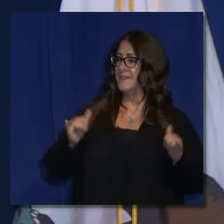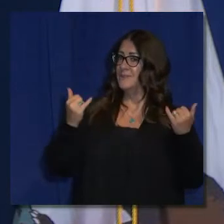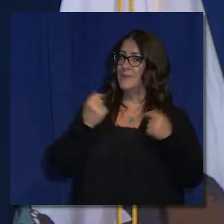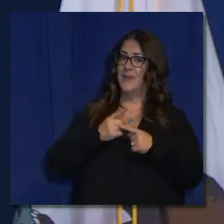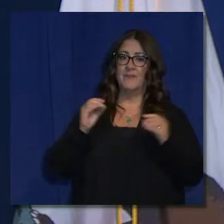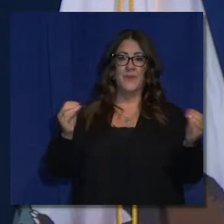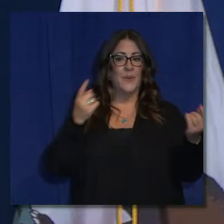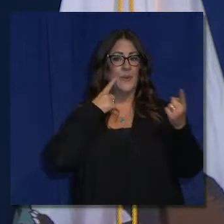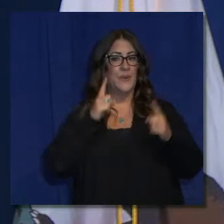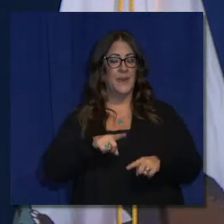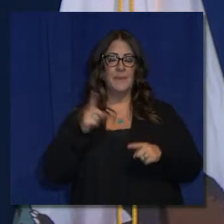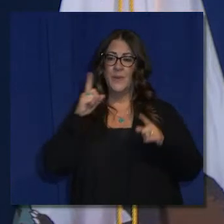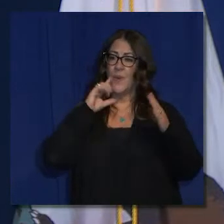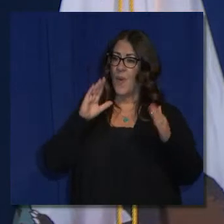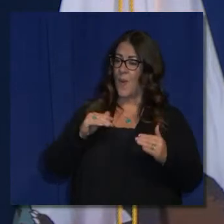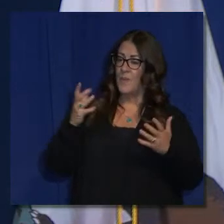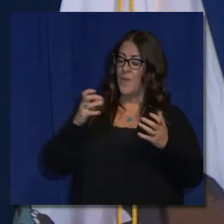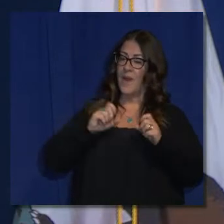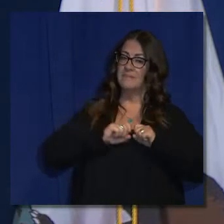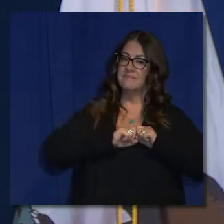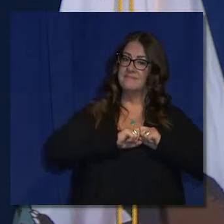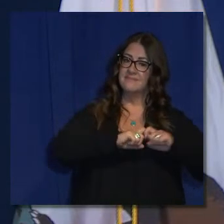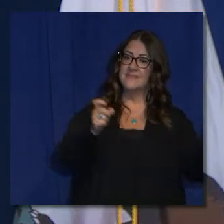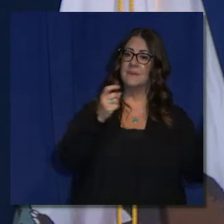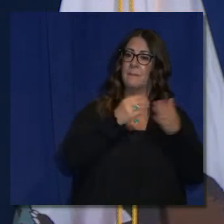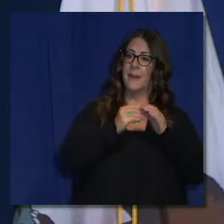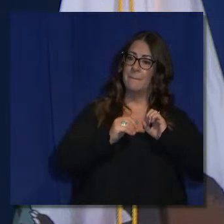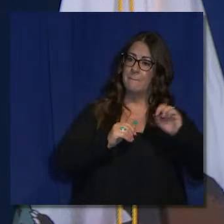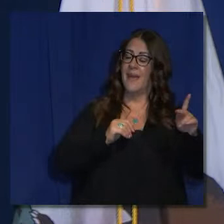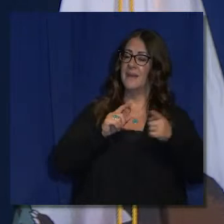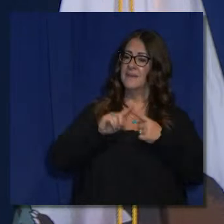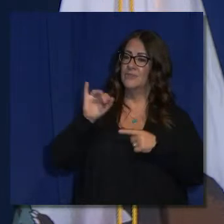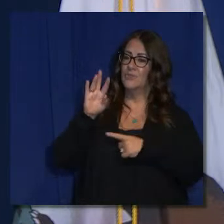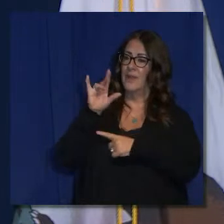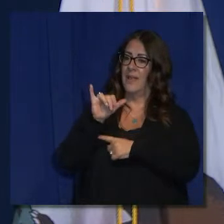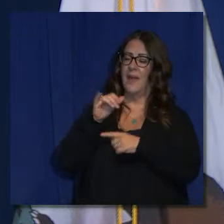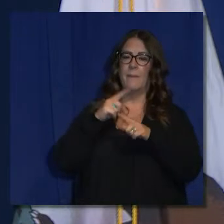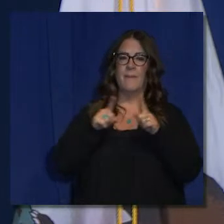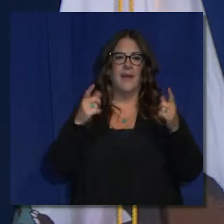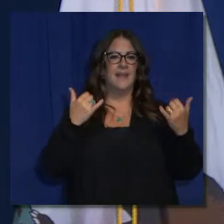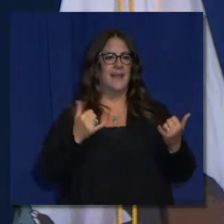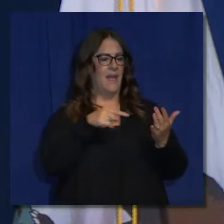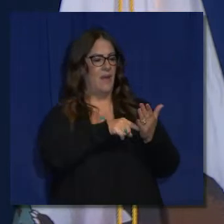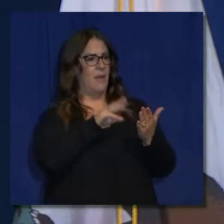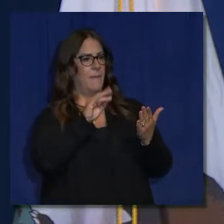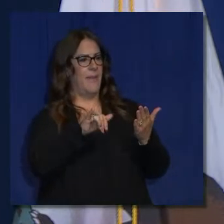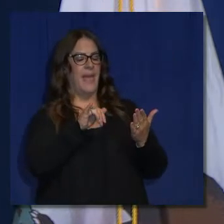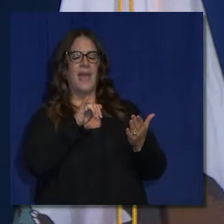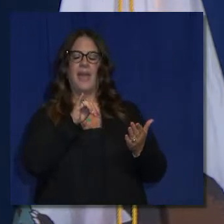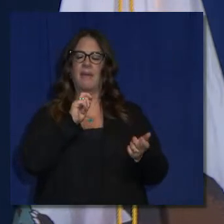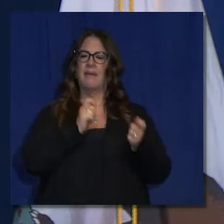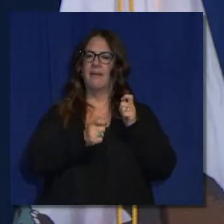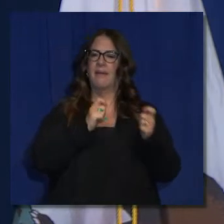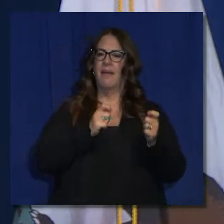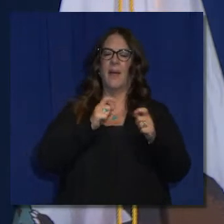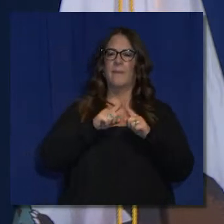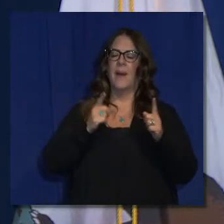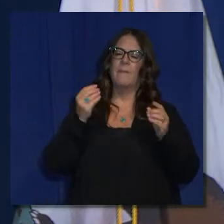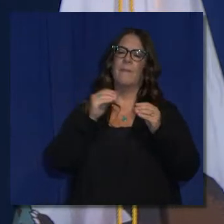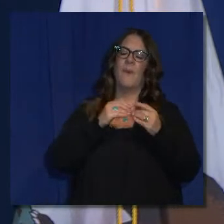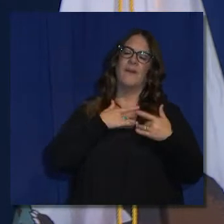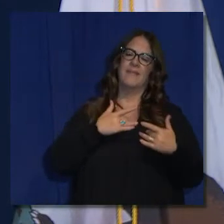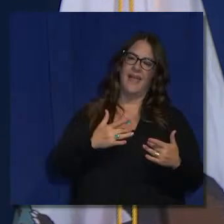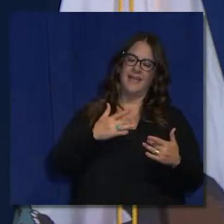and you had hoped to get refunds out starting in July. And now if you pass this with the rest of the budget, refunds likely wouldn't go out until